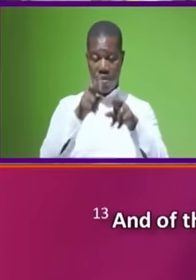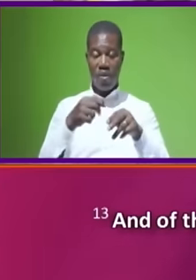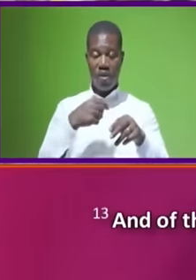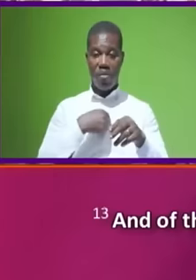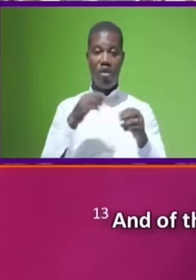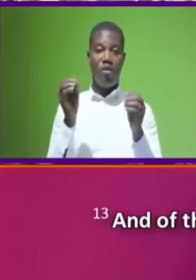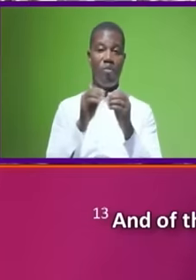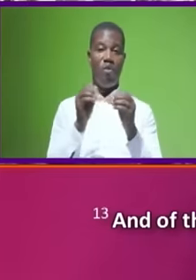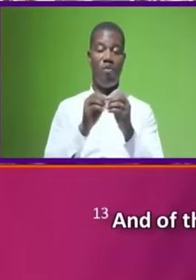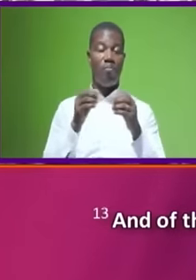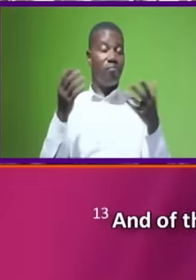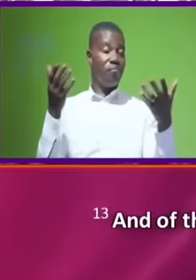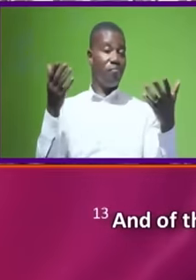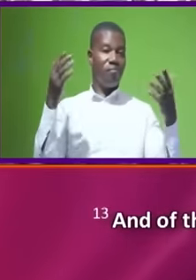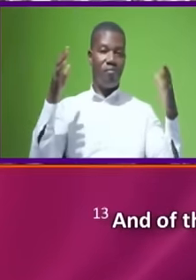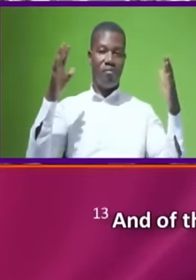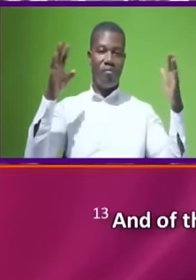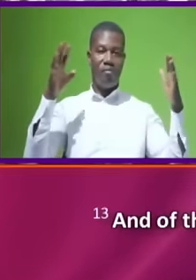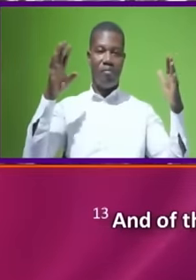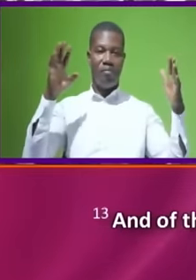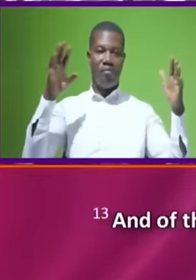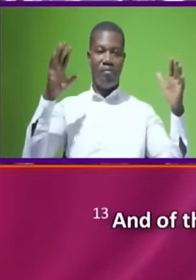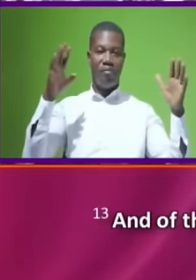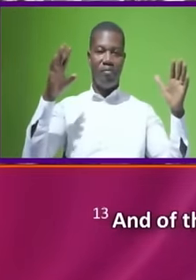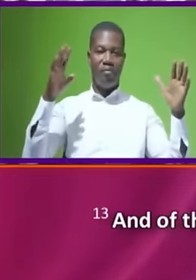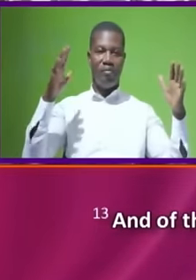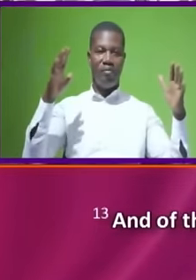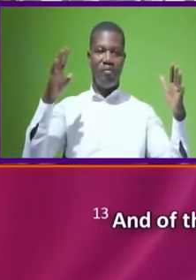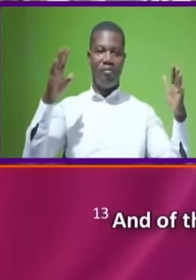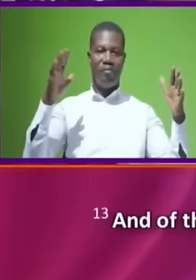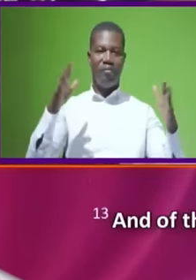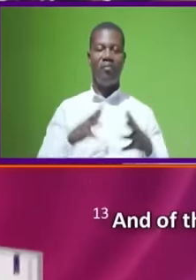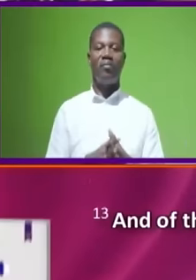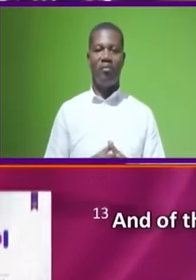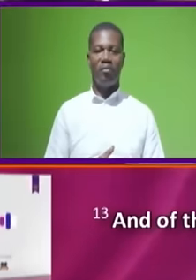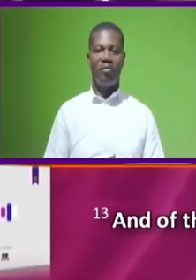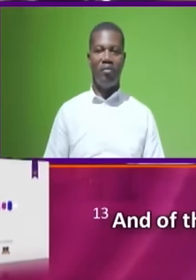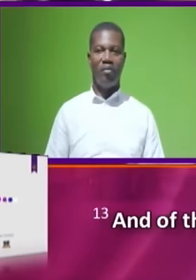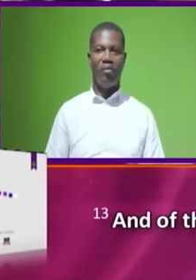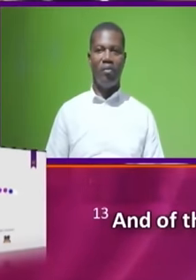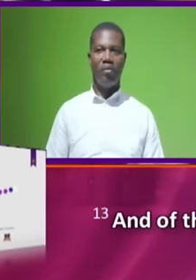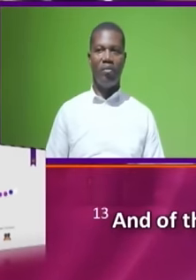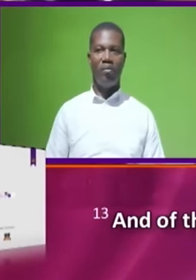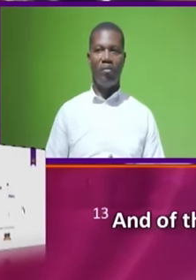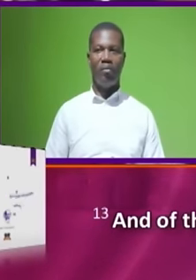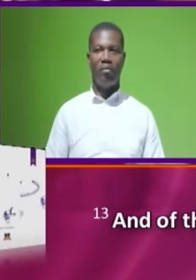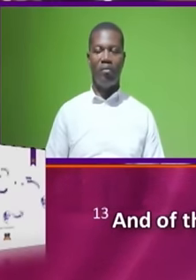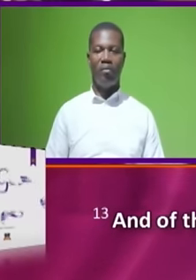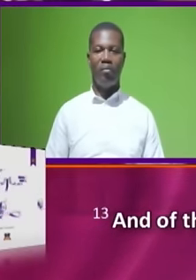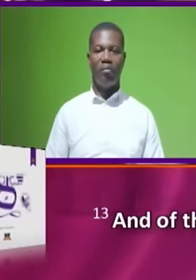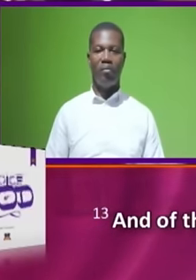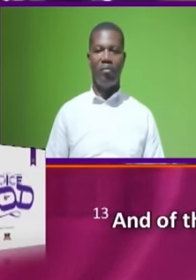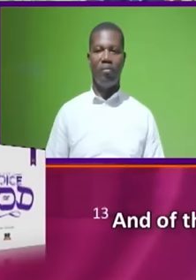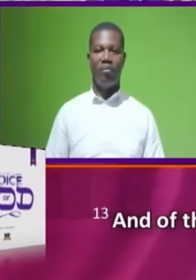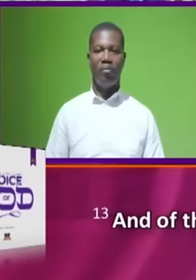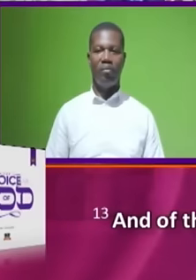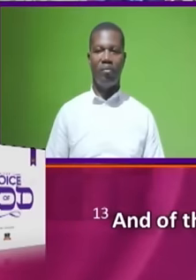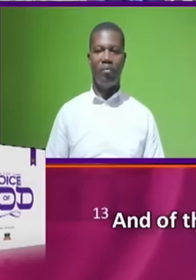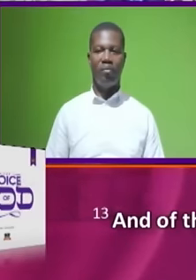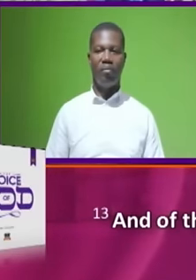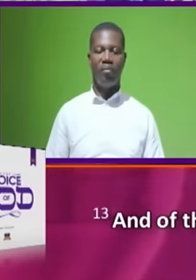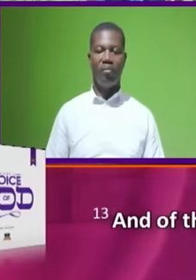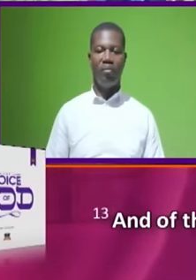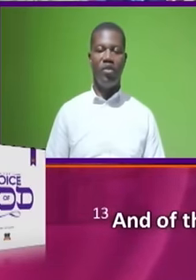Hallelujah. You, who is aggressively insulting me every day. I am the one that the nation sees me to be